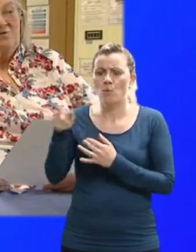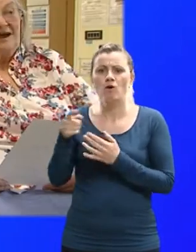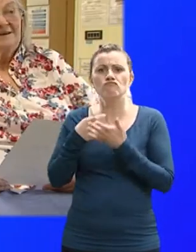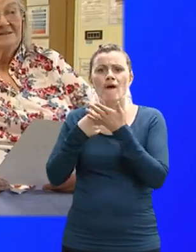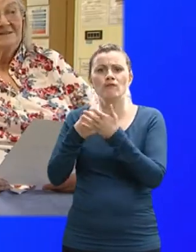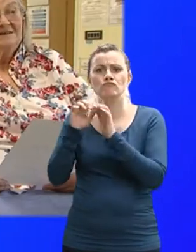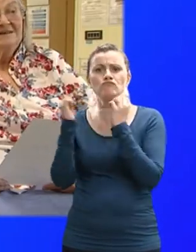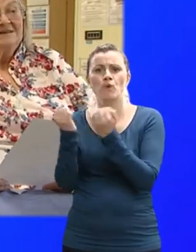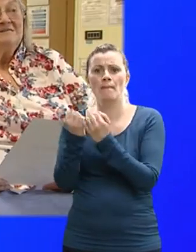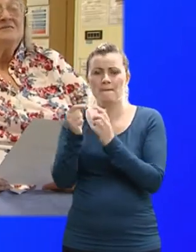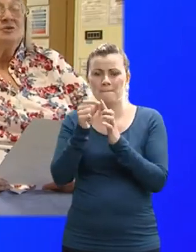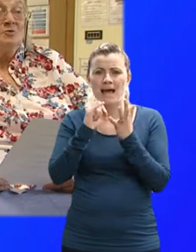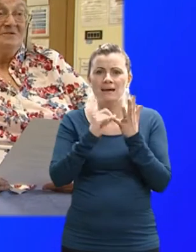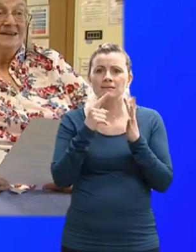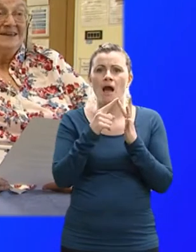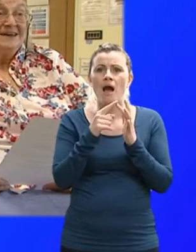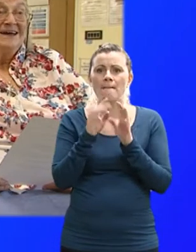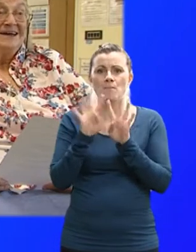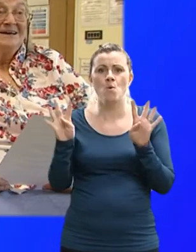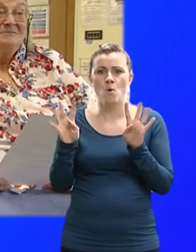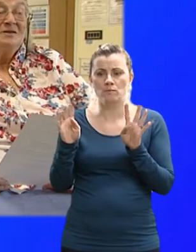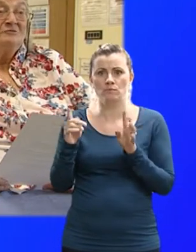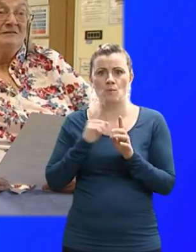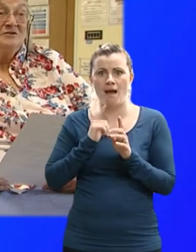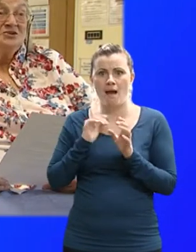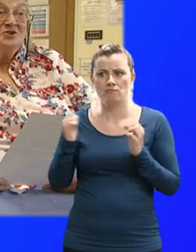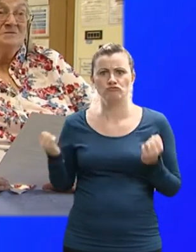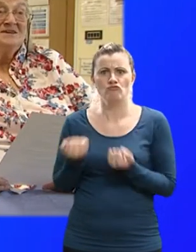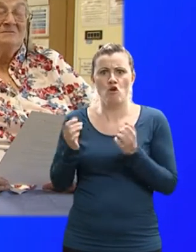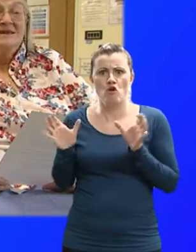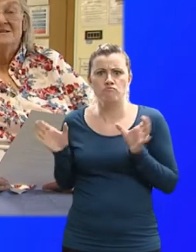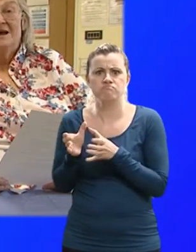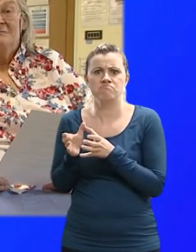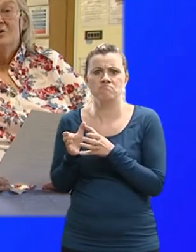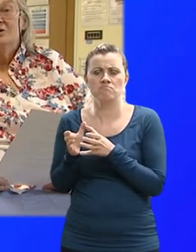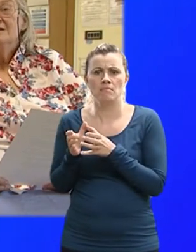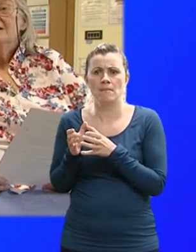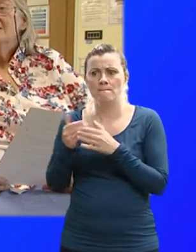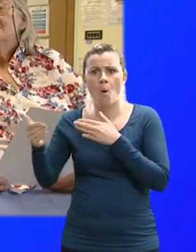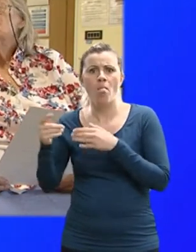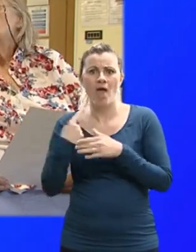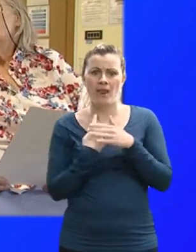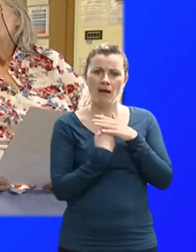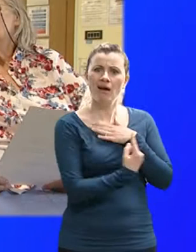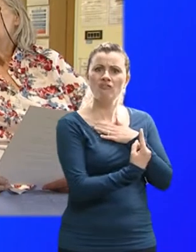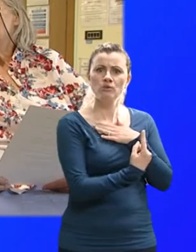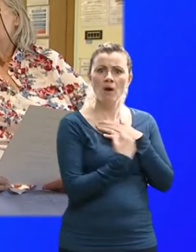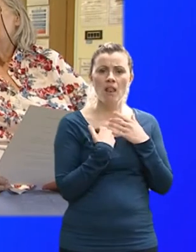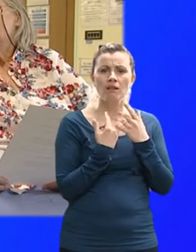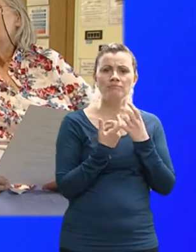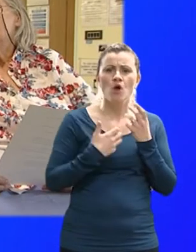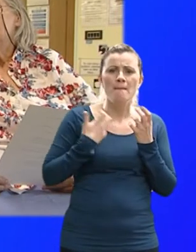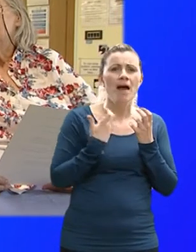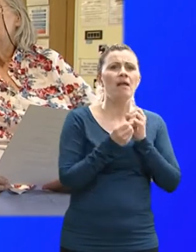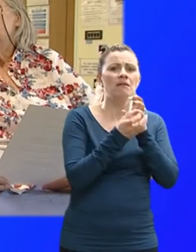raise awareness through the reference groups and the PSI board, the stronger voice we